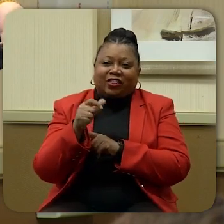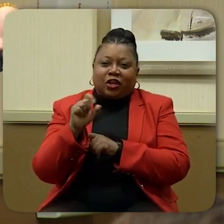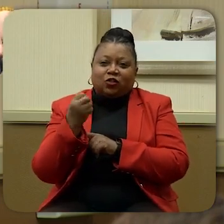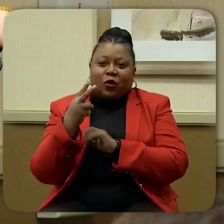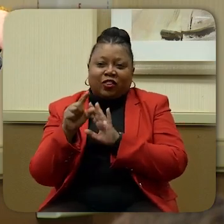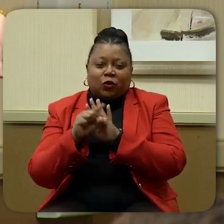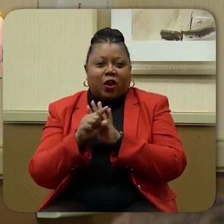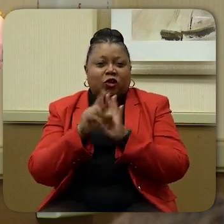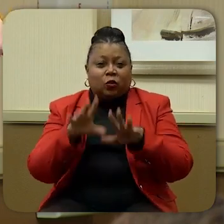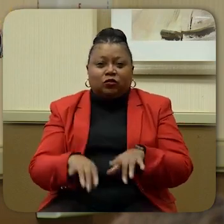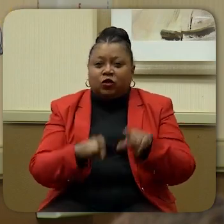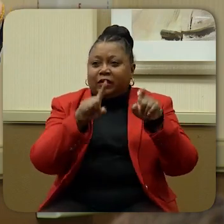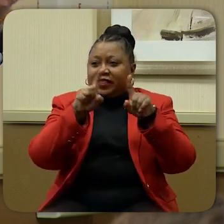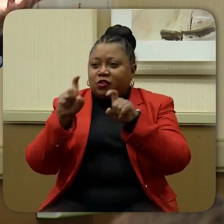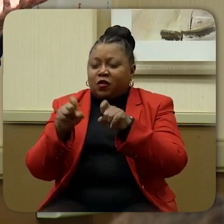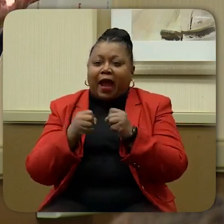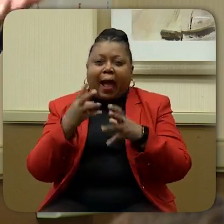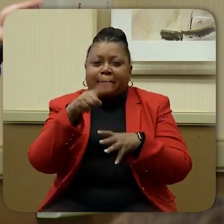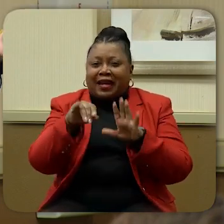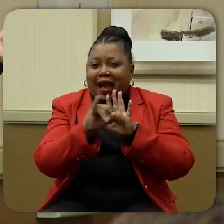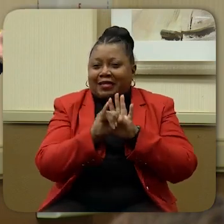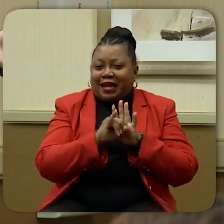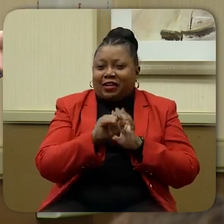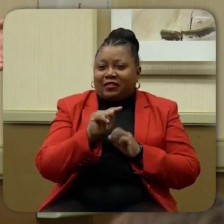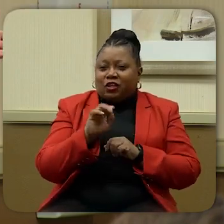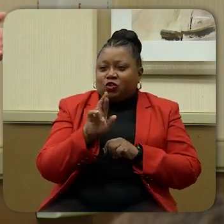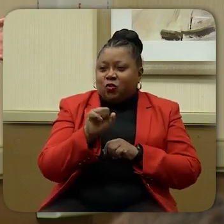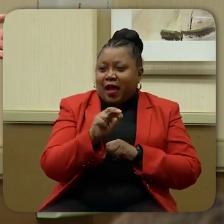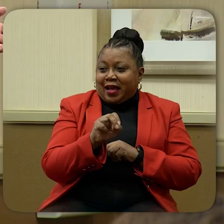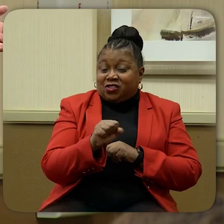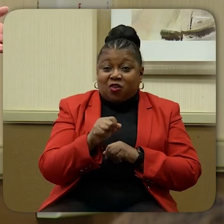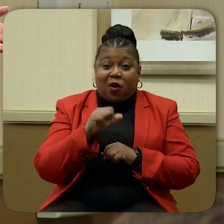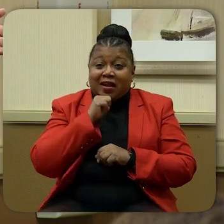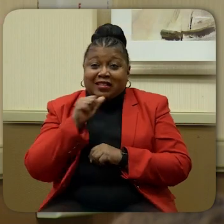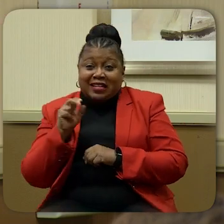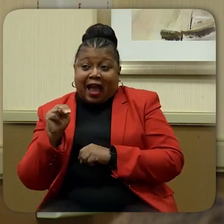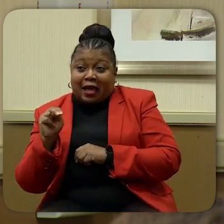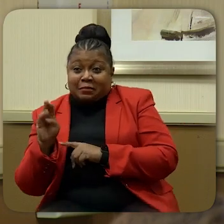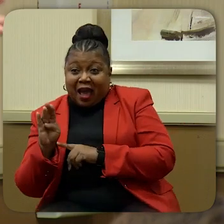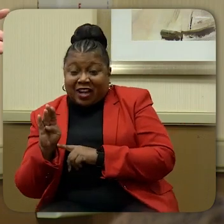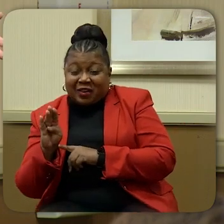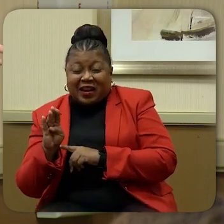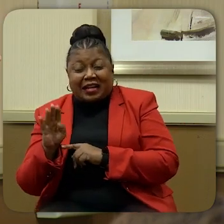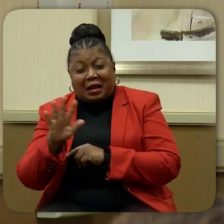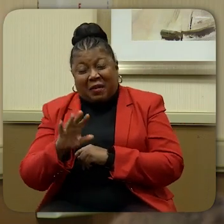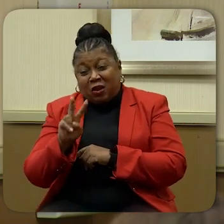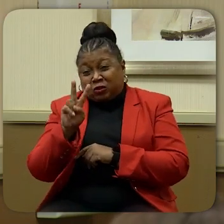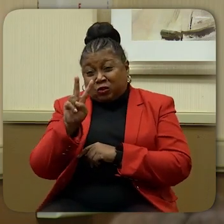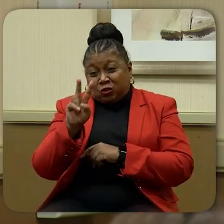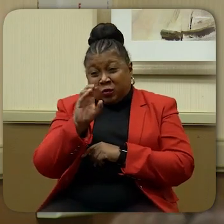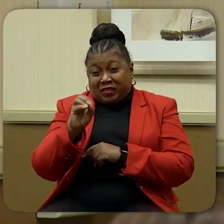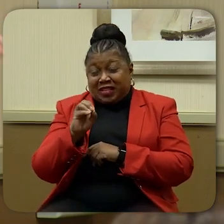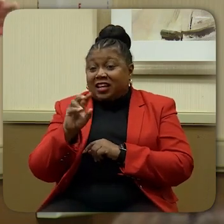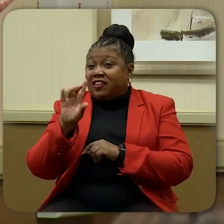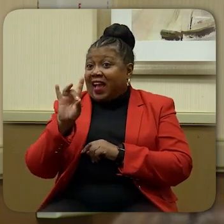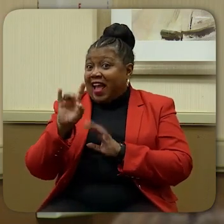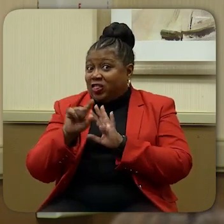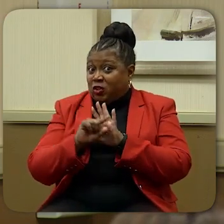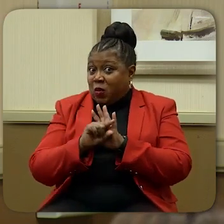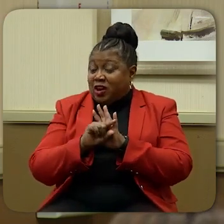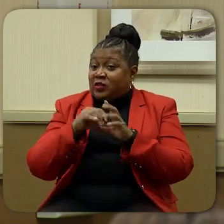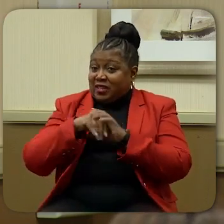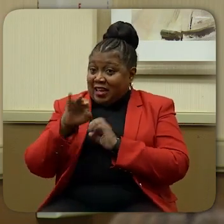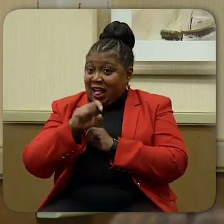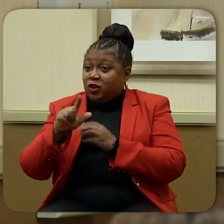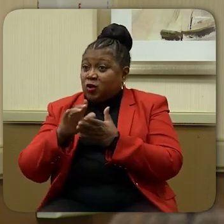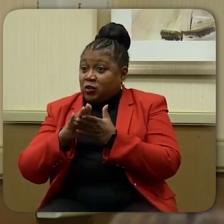graders who took that survey, how many of them identified as trans or non-binary. And about 2% of our 8th graders in